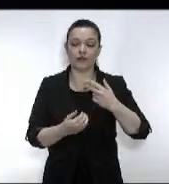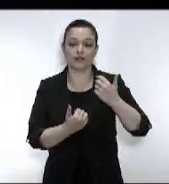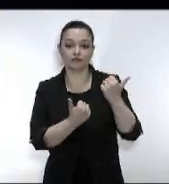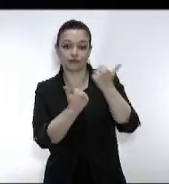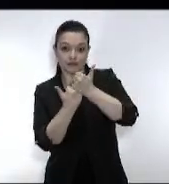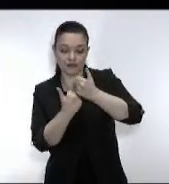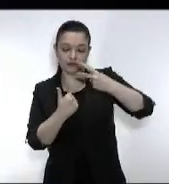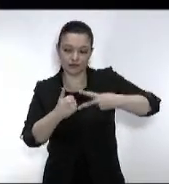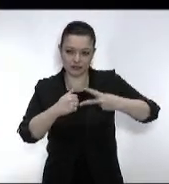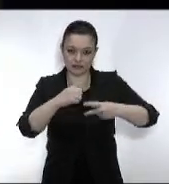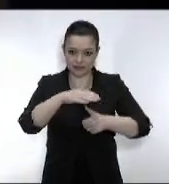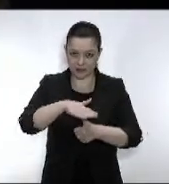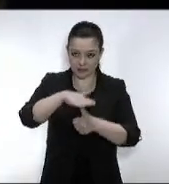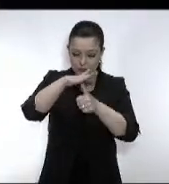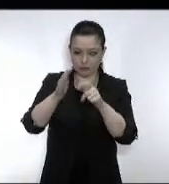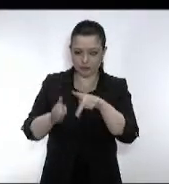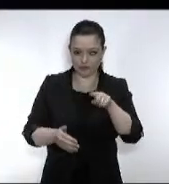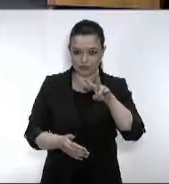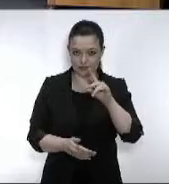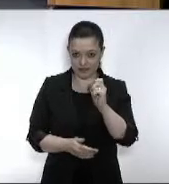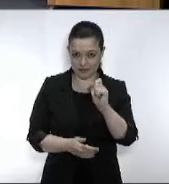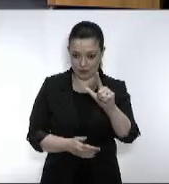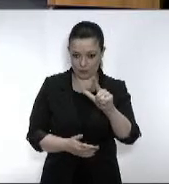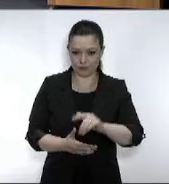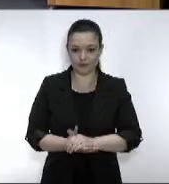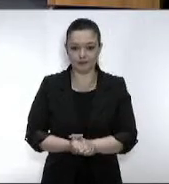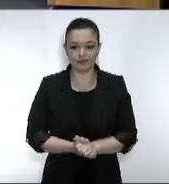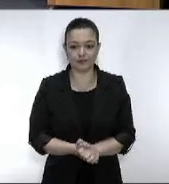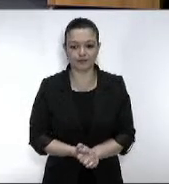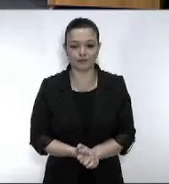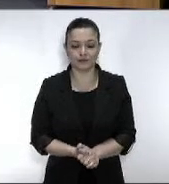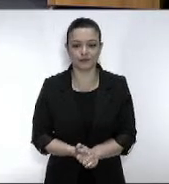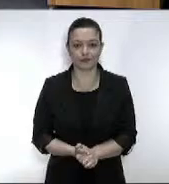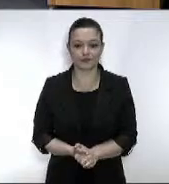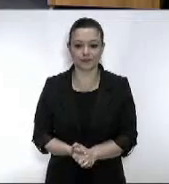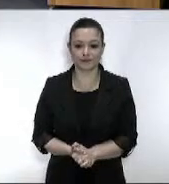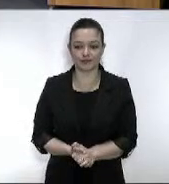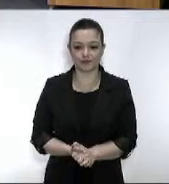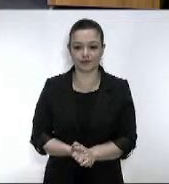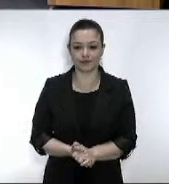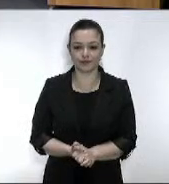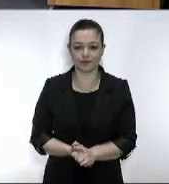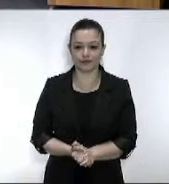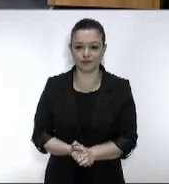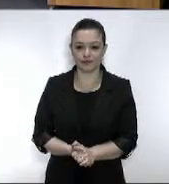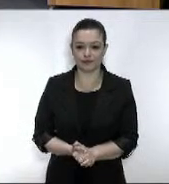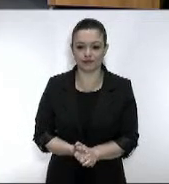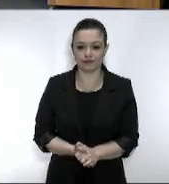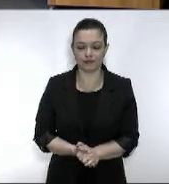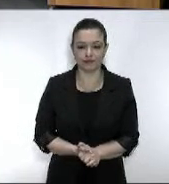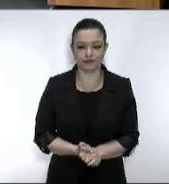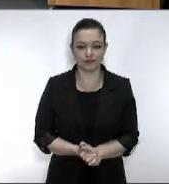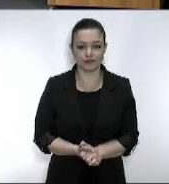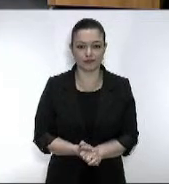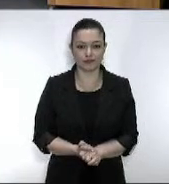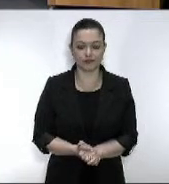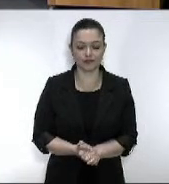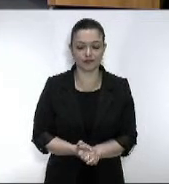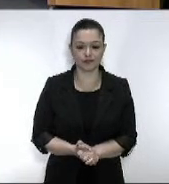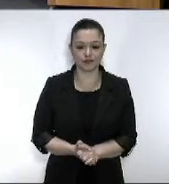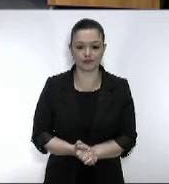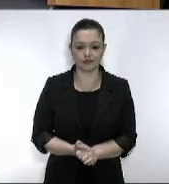you. Now we'll give the floor to the Vice Provost of PUC-Paraná, Professor Vidal Martins.